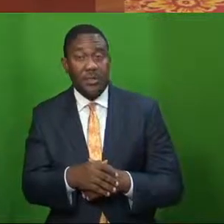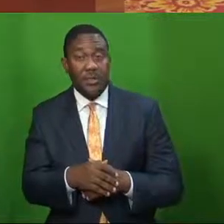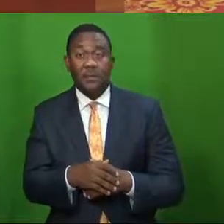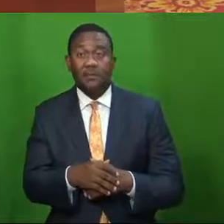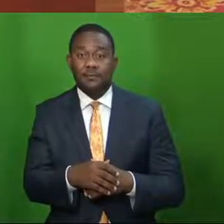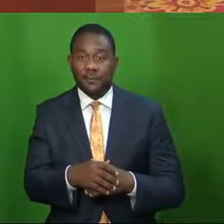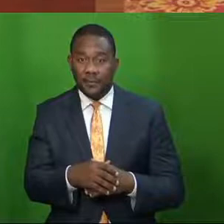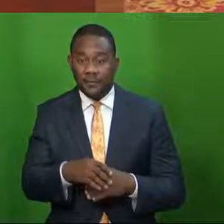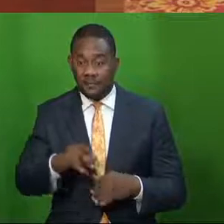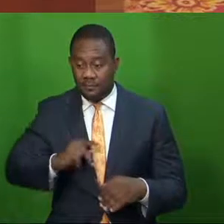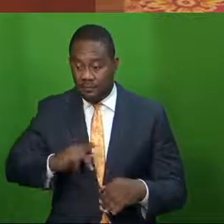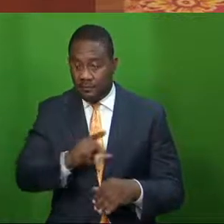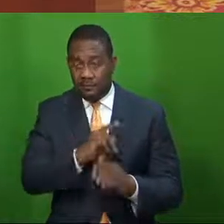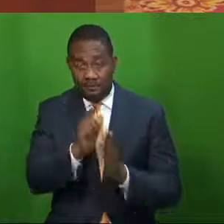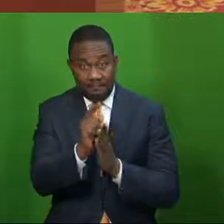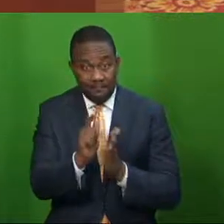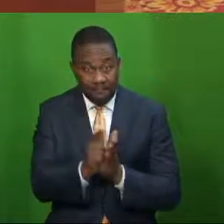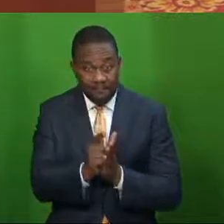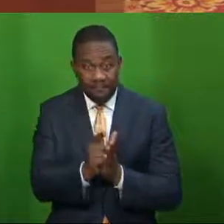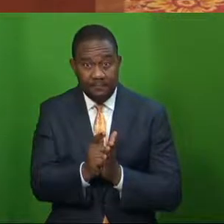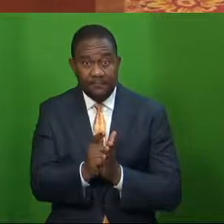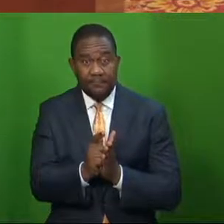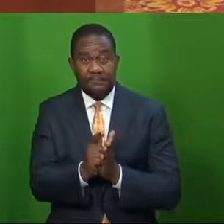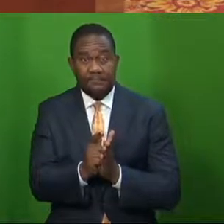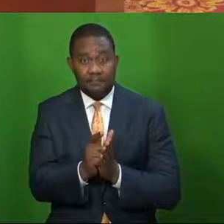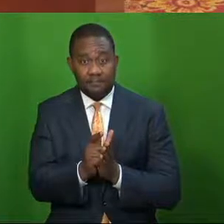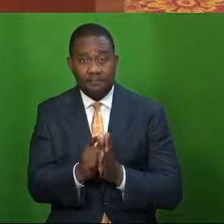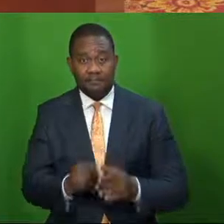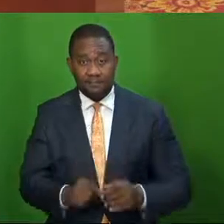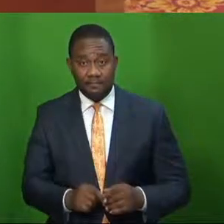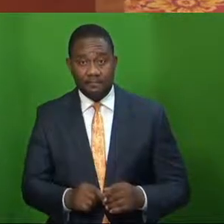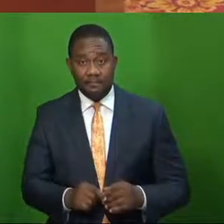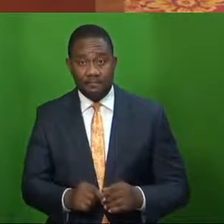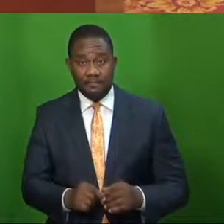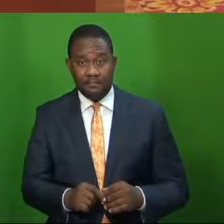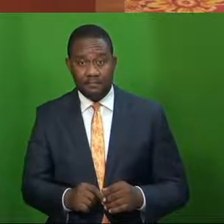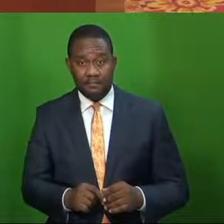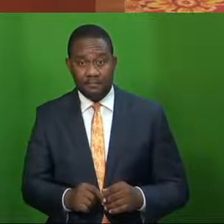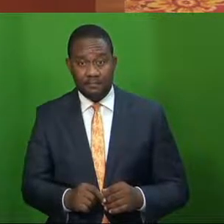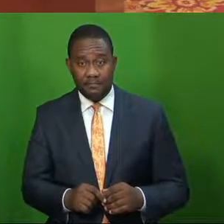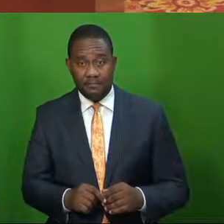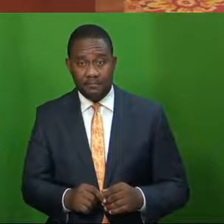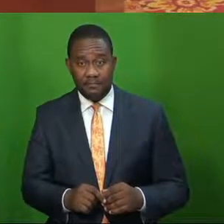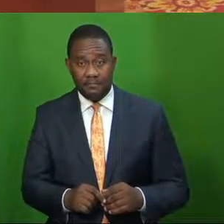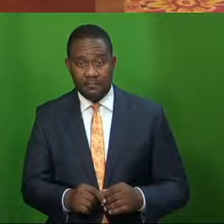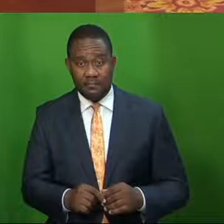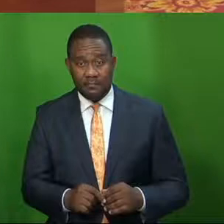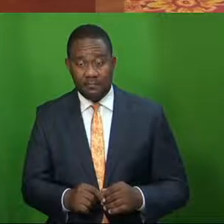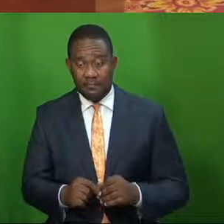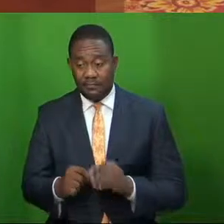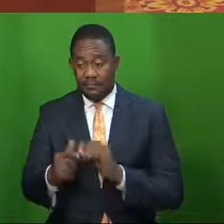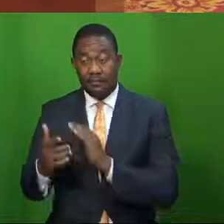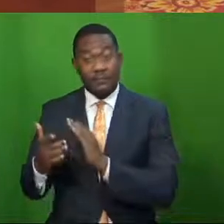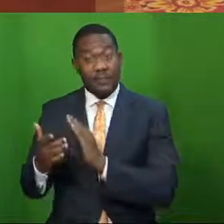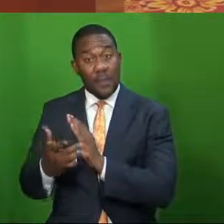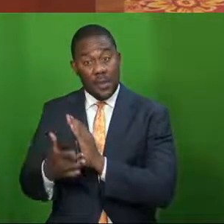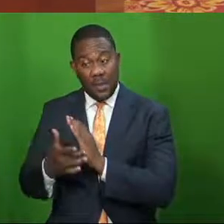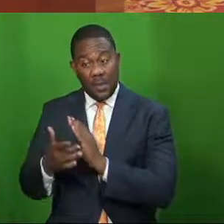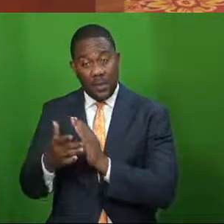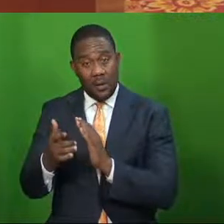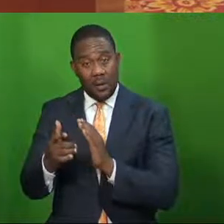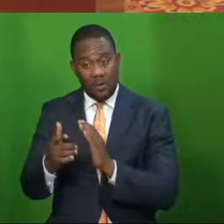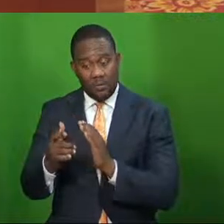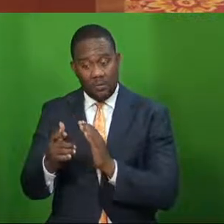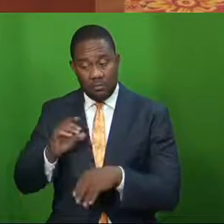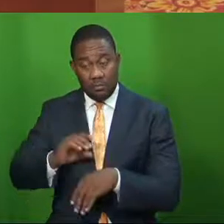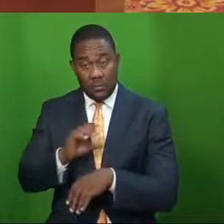committee. And then, once we have that in place, the technical committee's report will go to them.